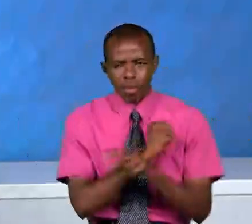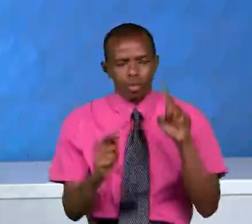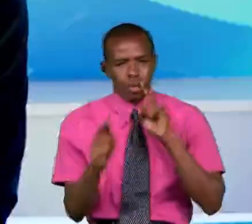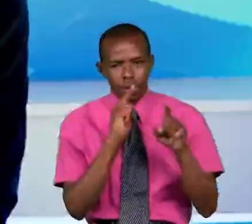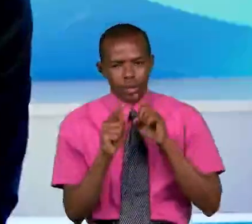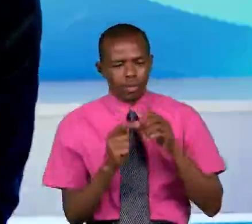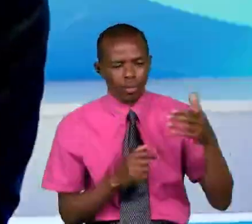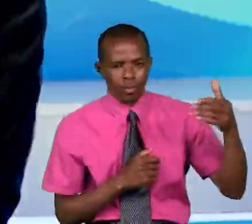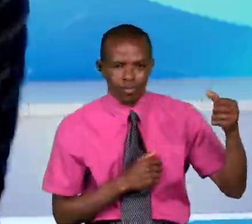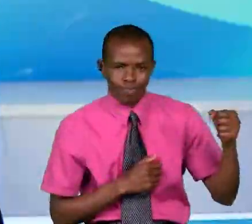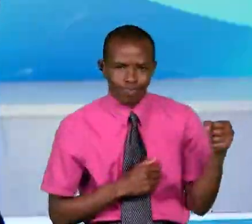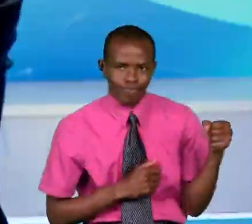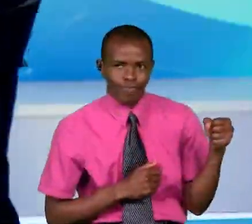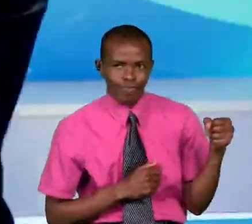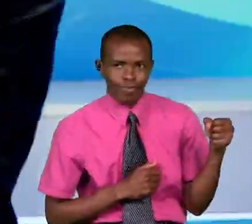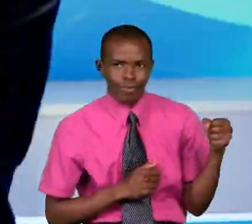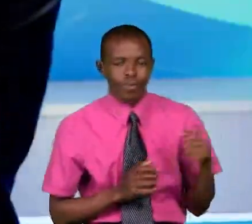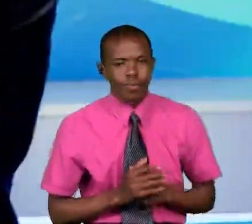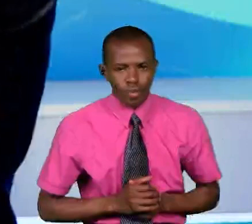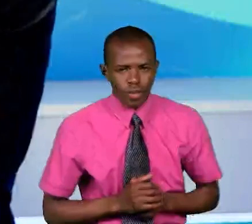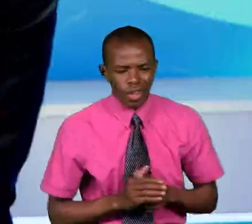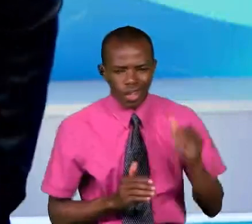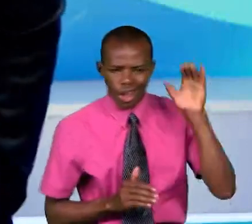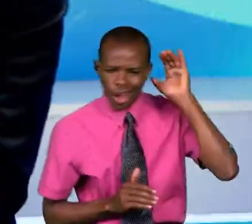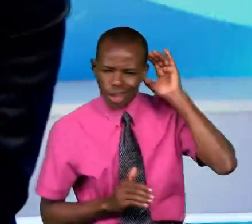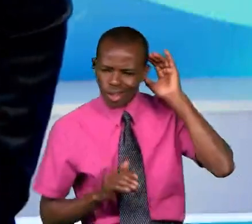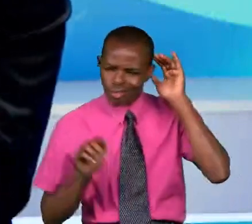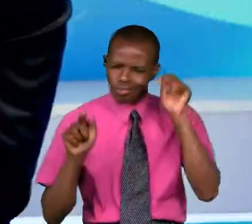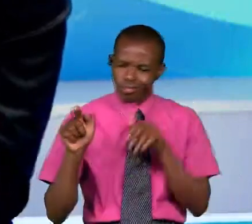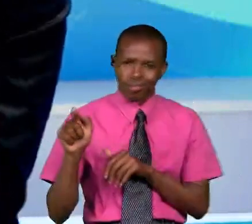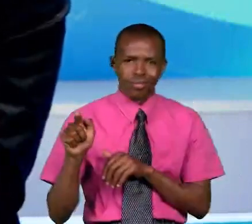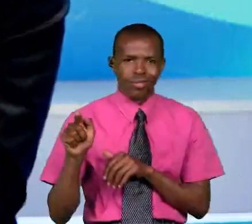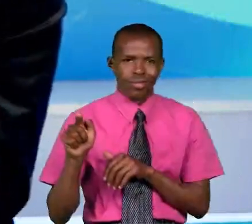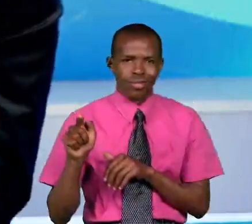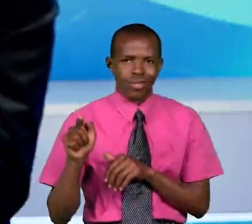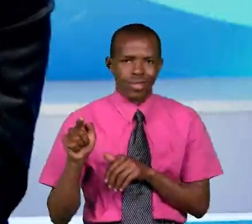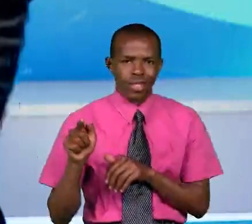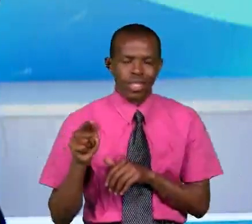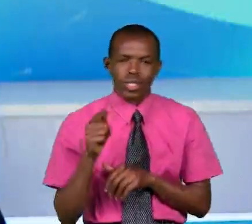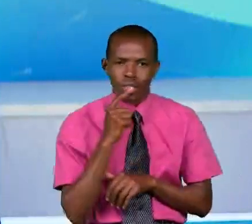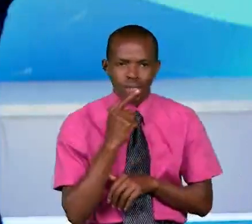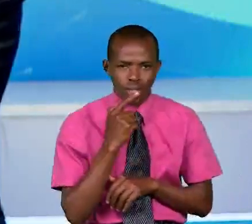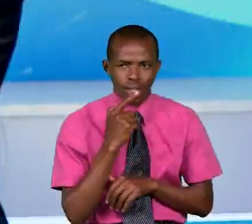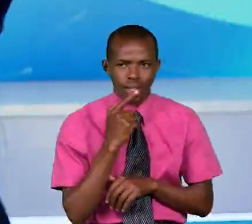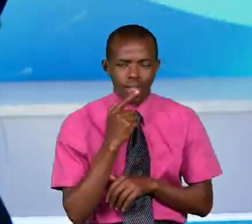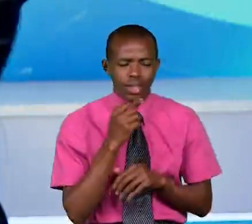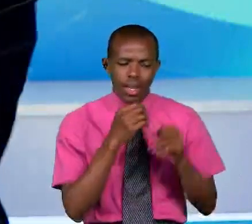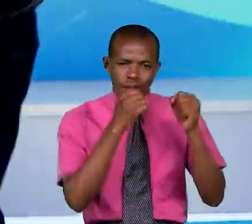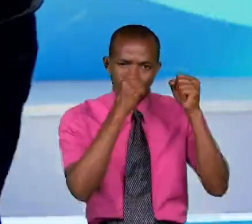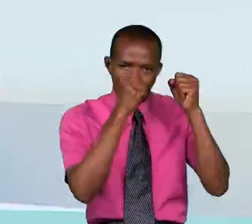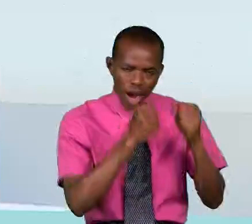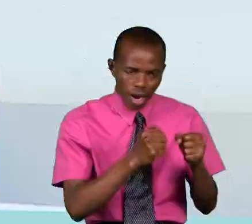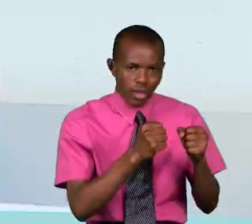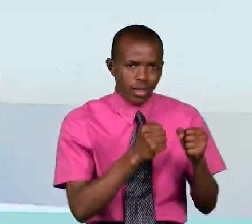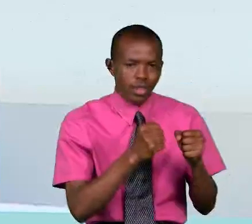I cannot talk about it. Hold that thought. Pasi. Yes. Unasikia Gabriel. He's not coming out, but he's saying it will be a difficult mountain